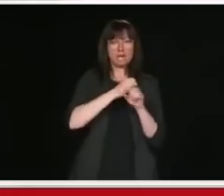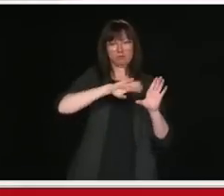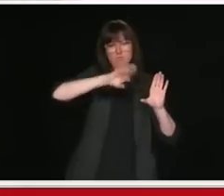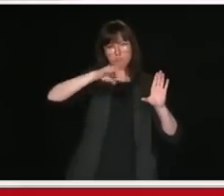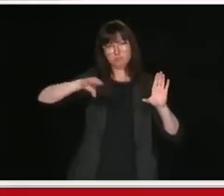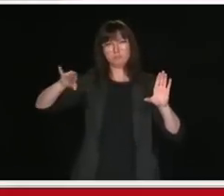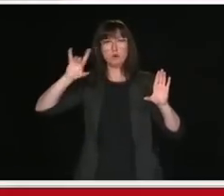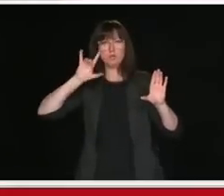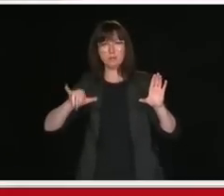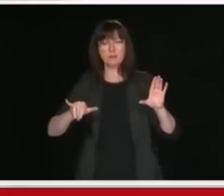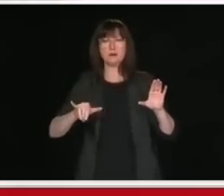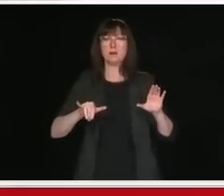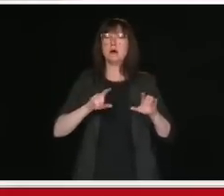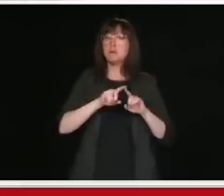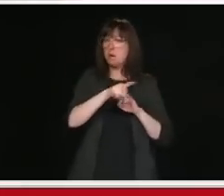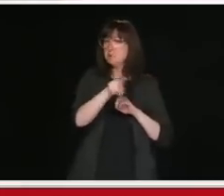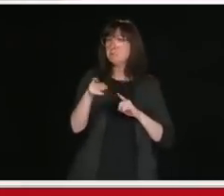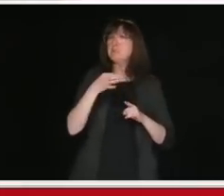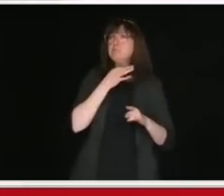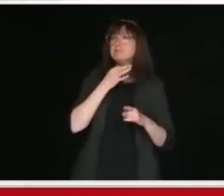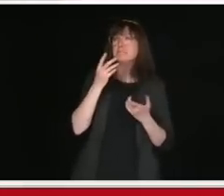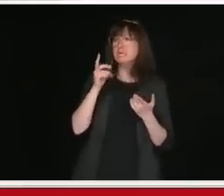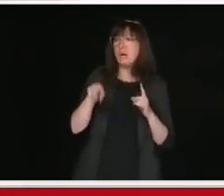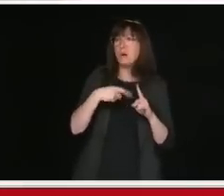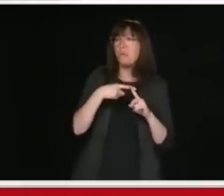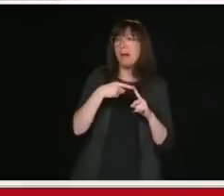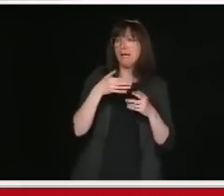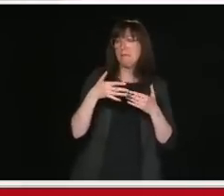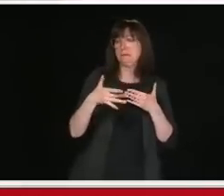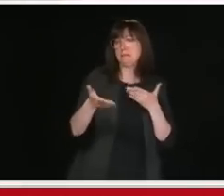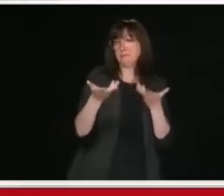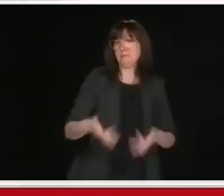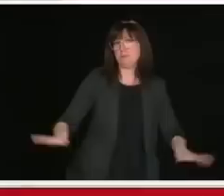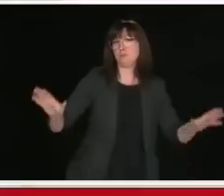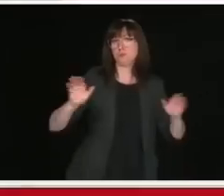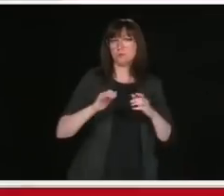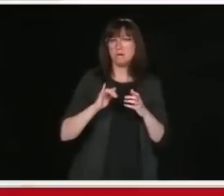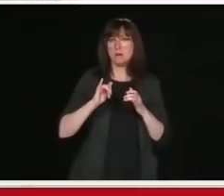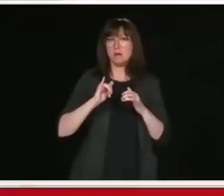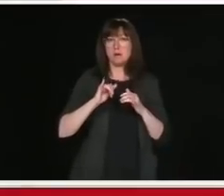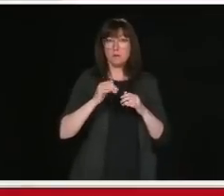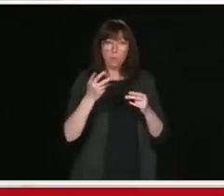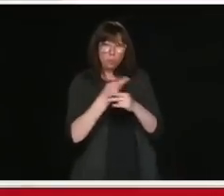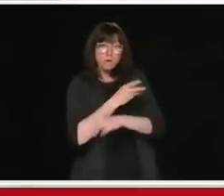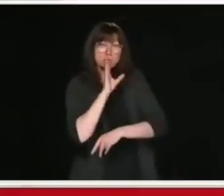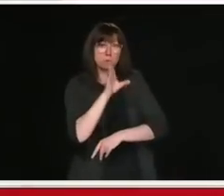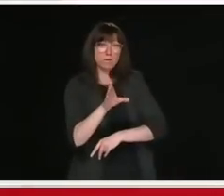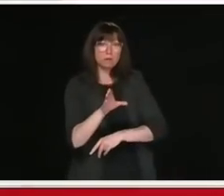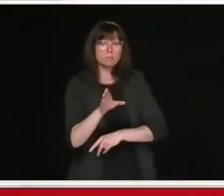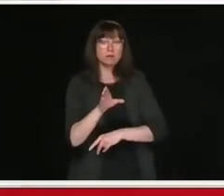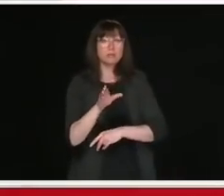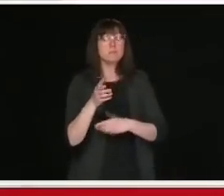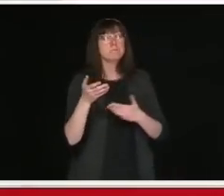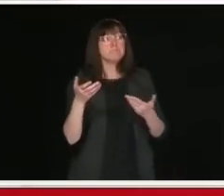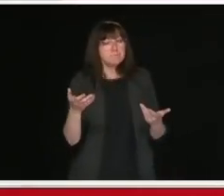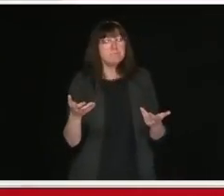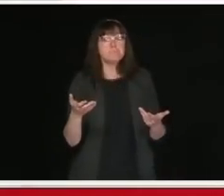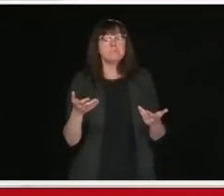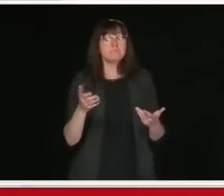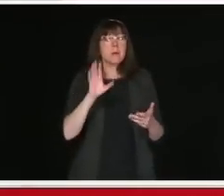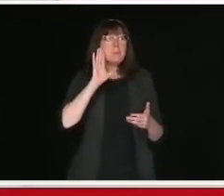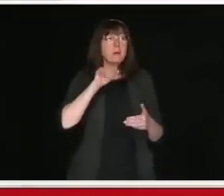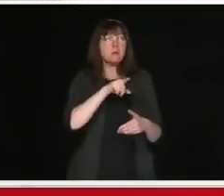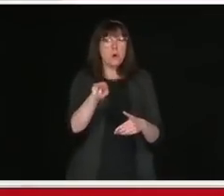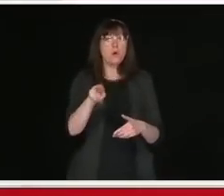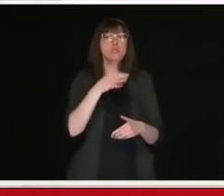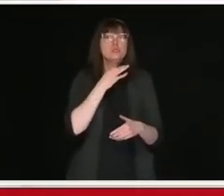get better or how much worse it might become. You want to see the numbers and the predictions. You want